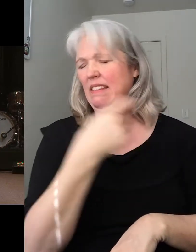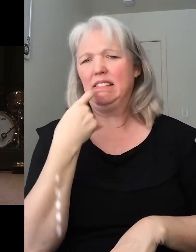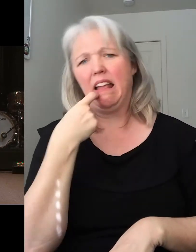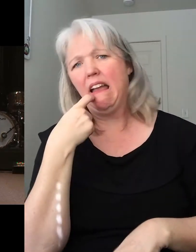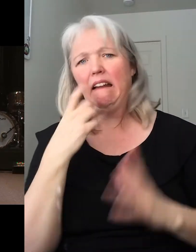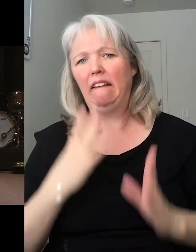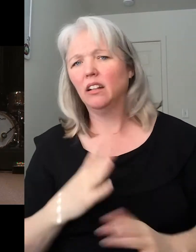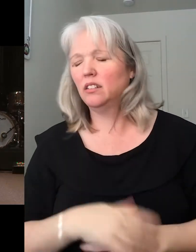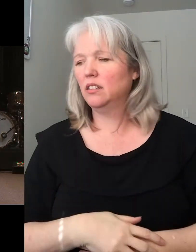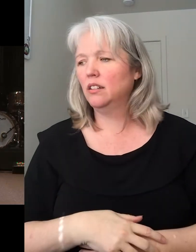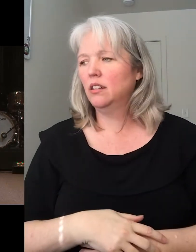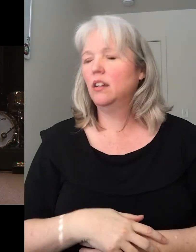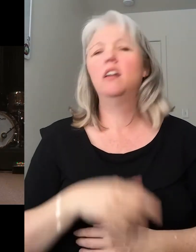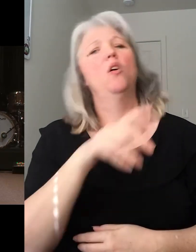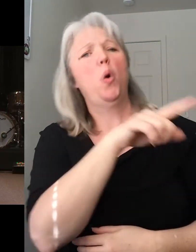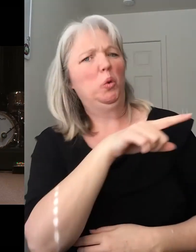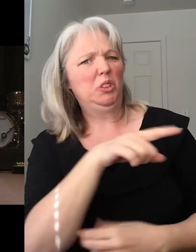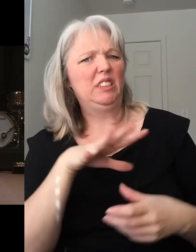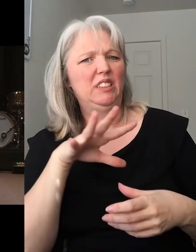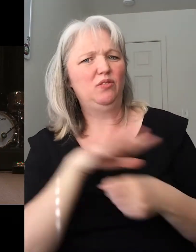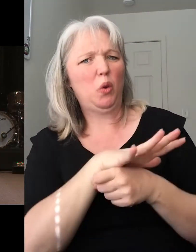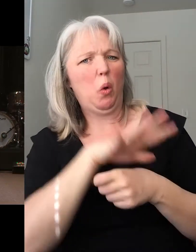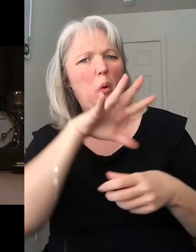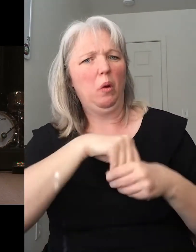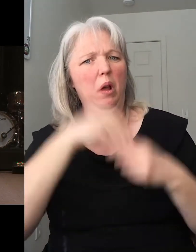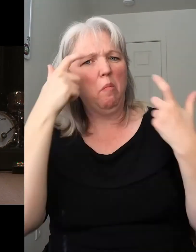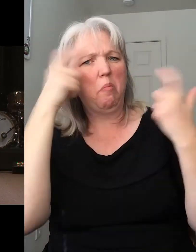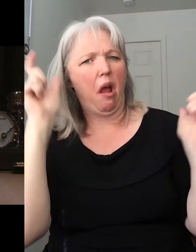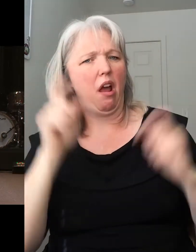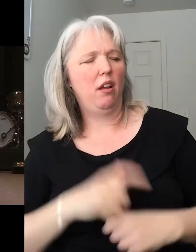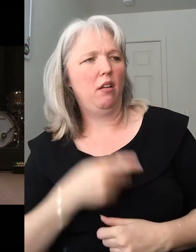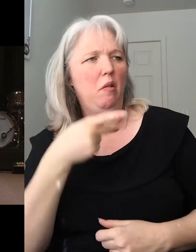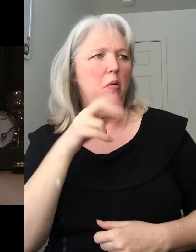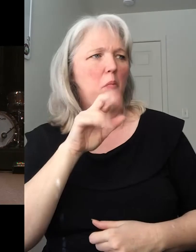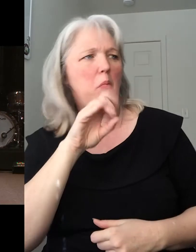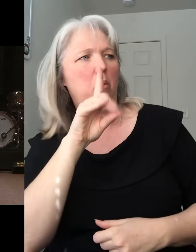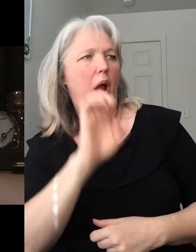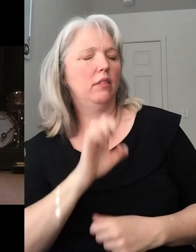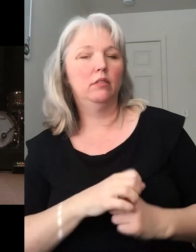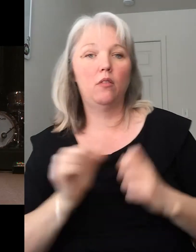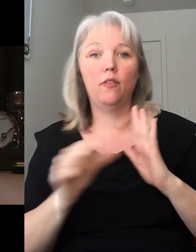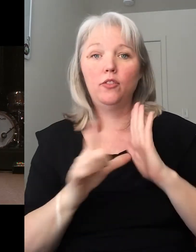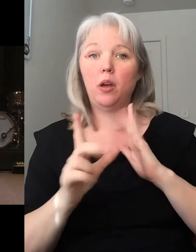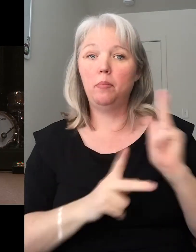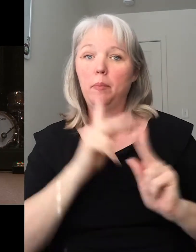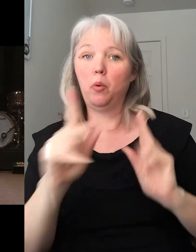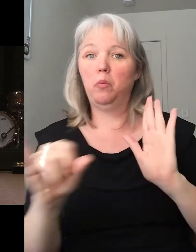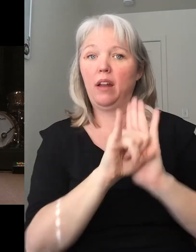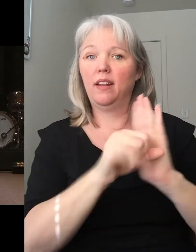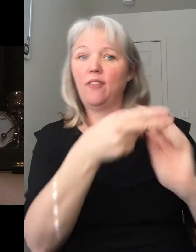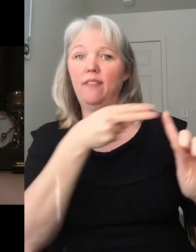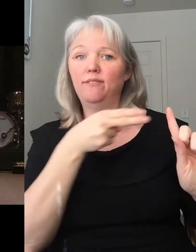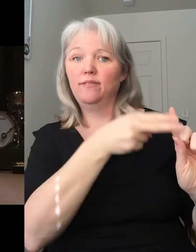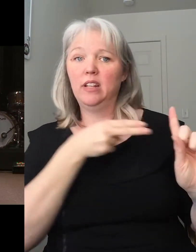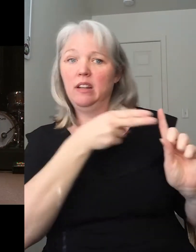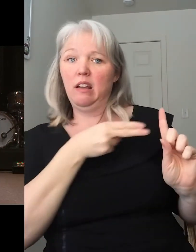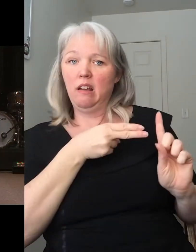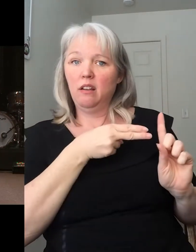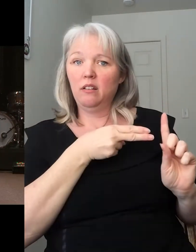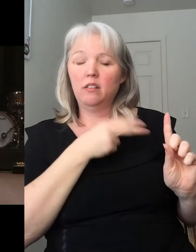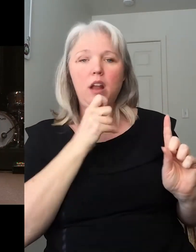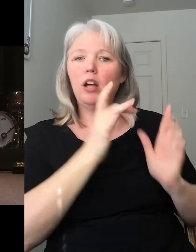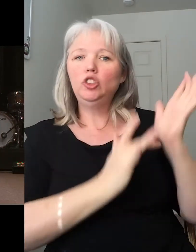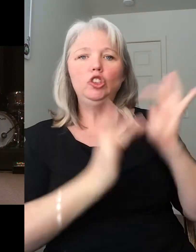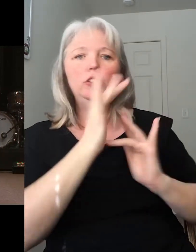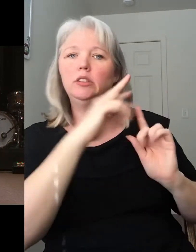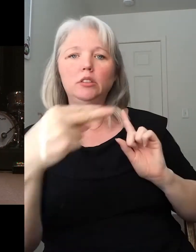How many times have I heard somebody say, she is filled with the spirit of pride? All of a sudden, people become identified not